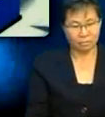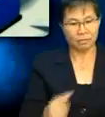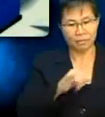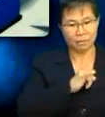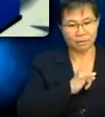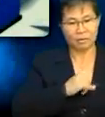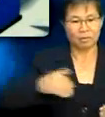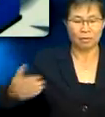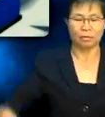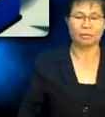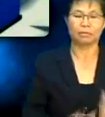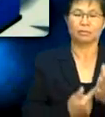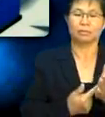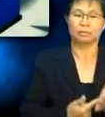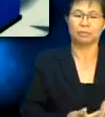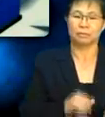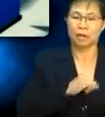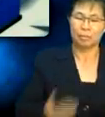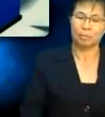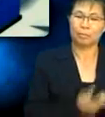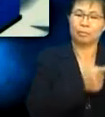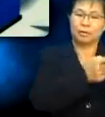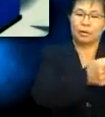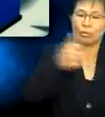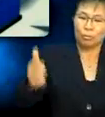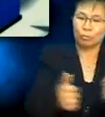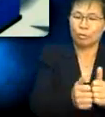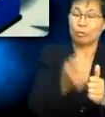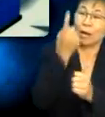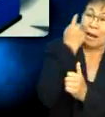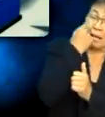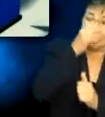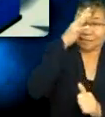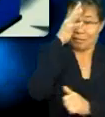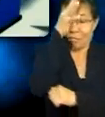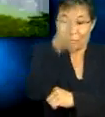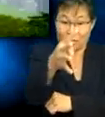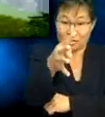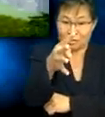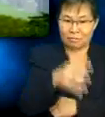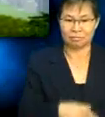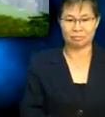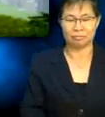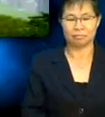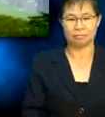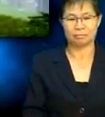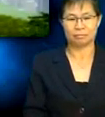I present you, ladies and gentlemen, with my latest invention.